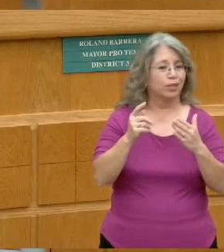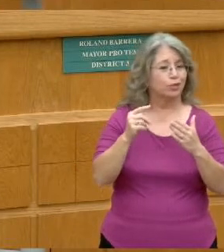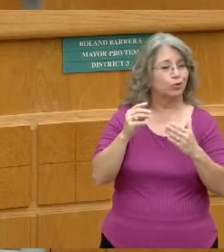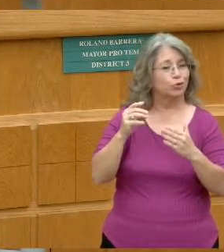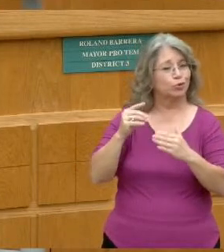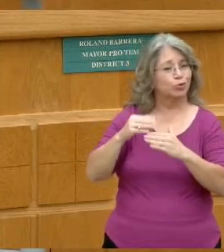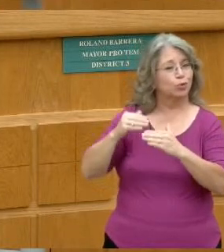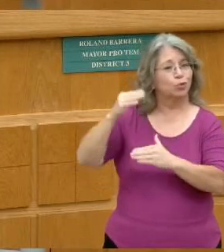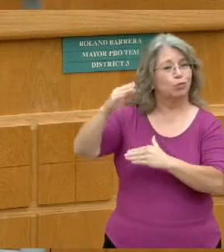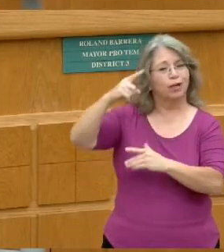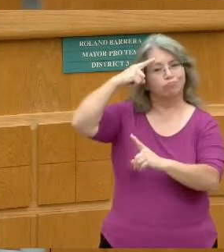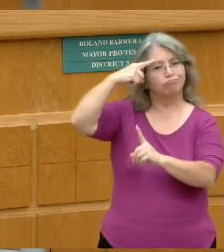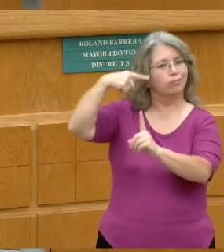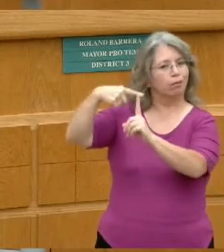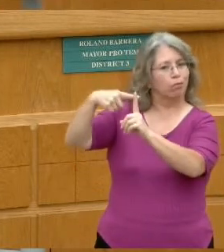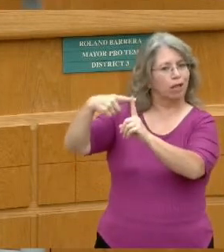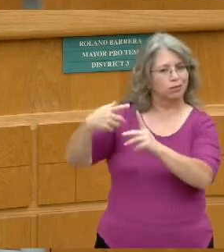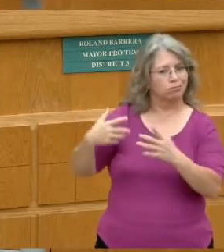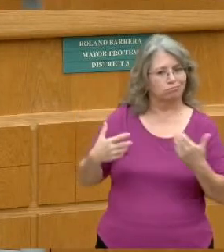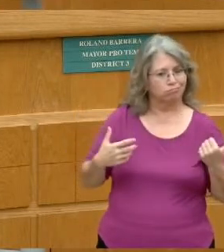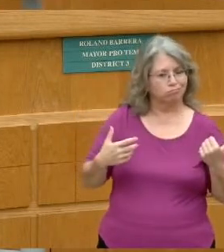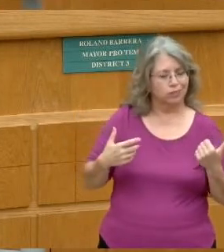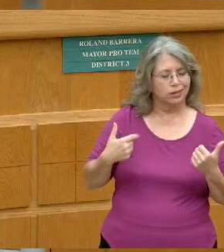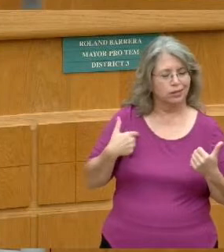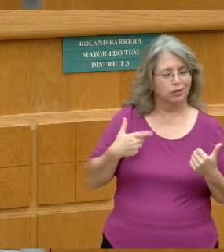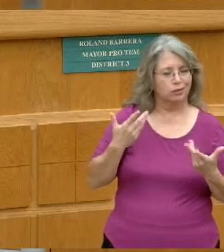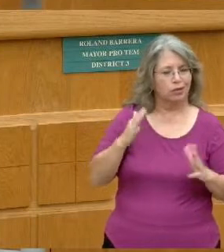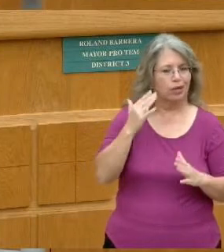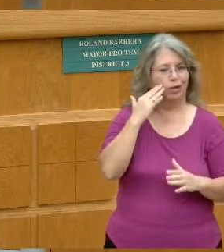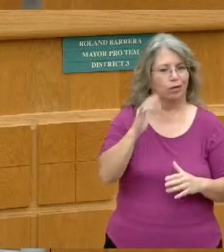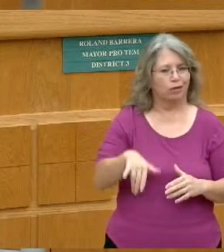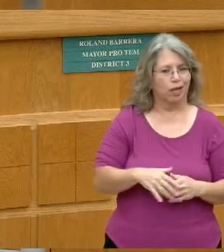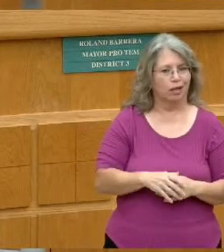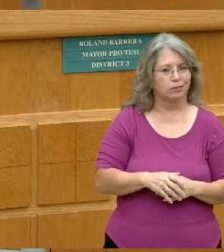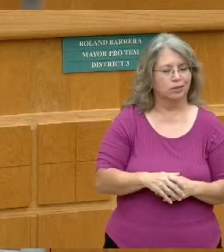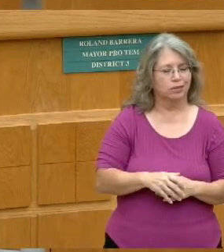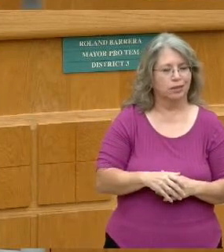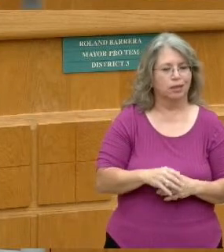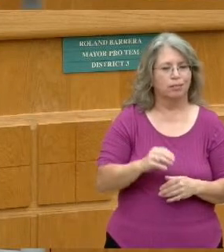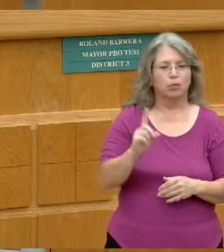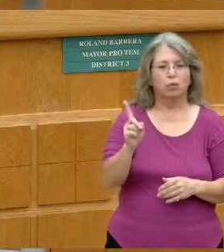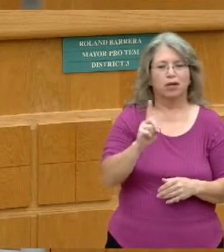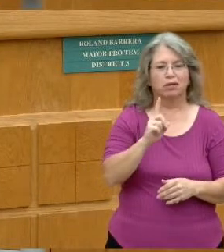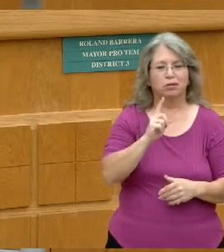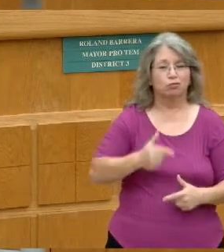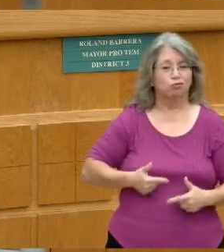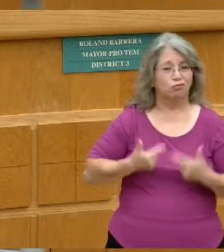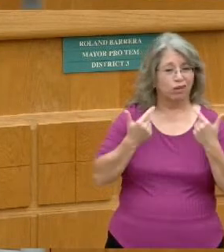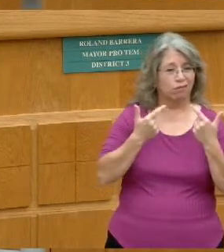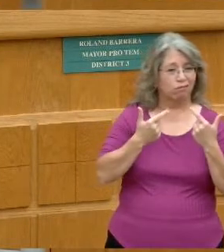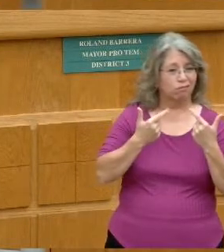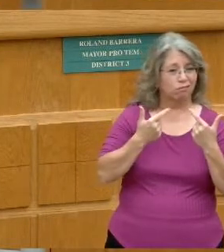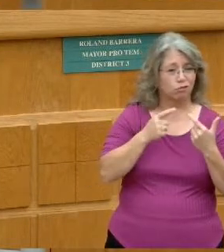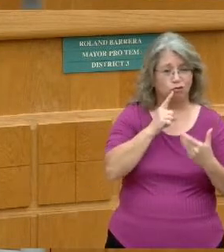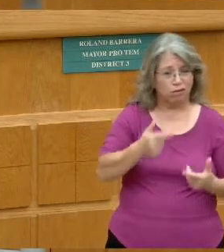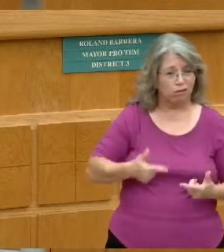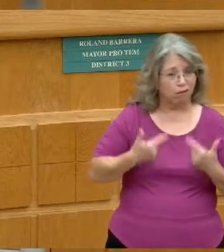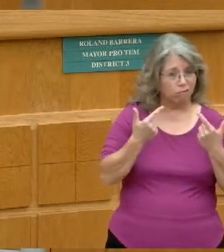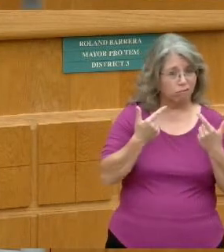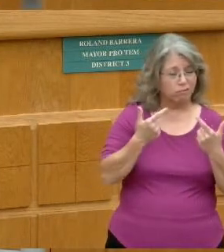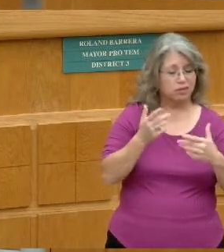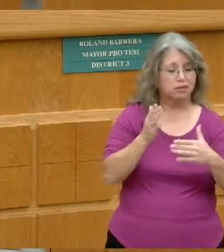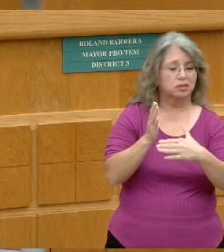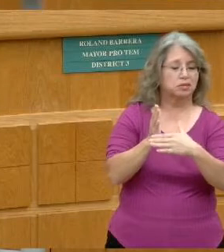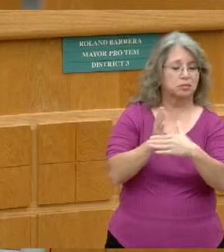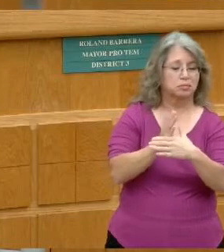view. We kind of already know that it's too positive a view, and where reality lies is going to be somewhere between all three of these scenarios and hopefully